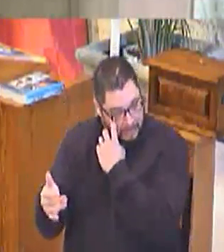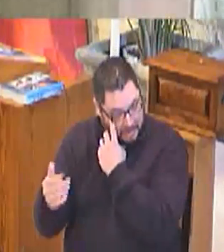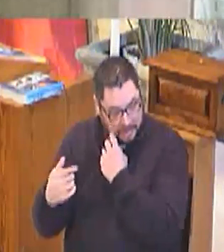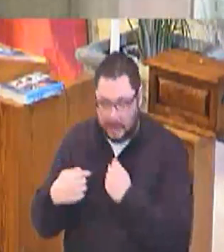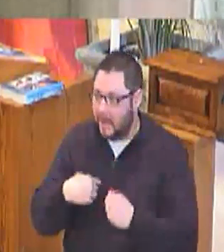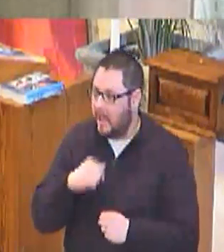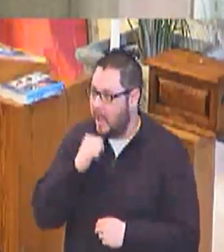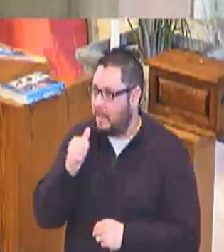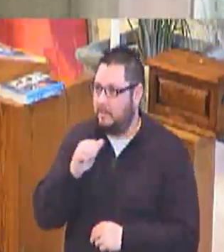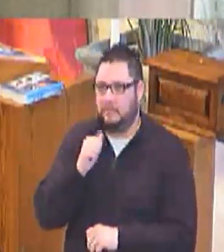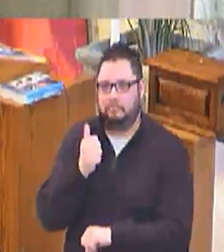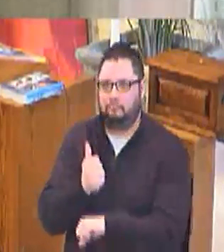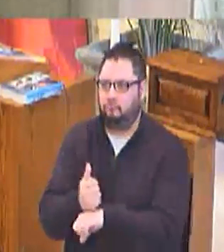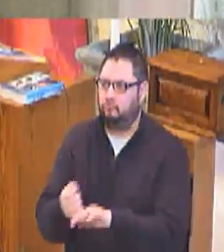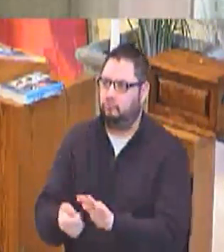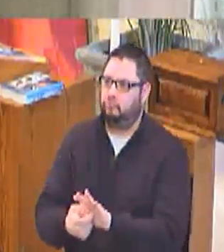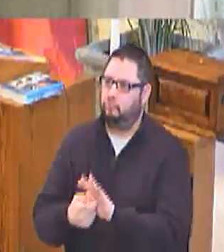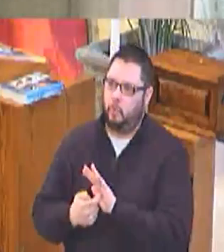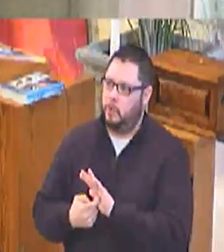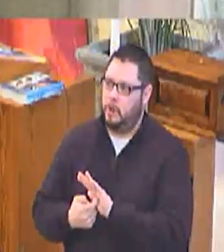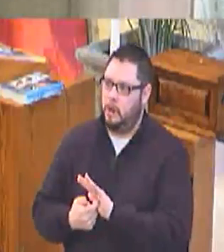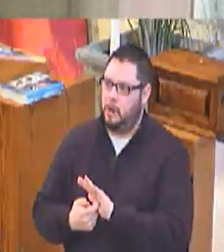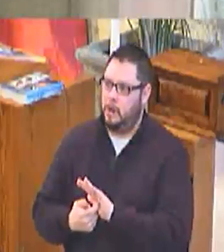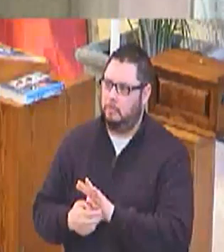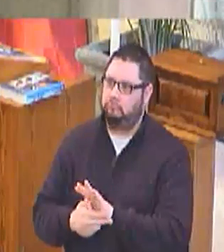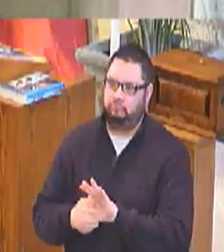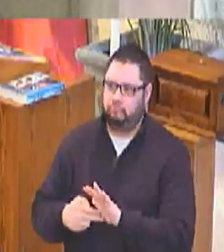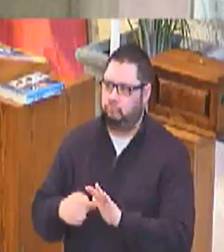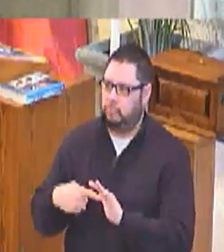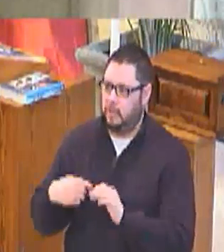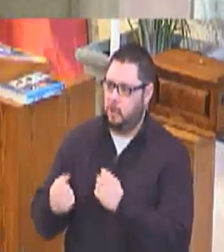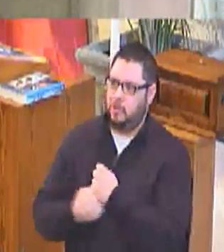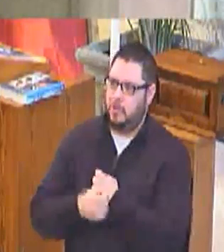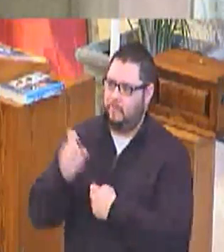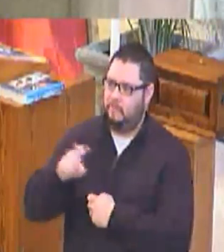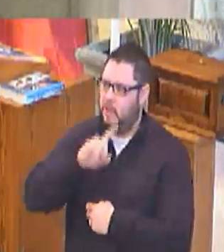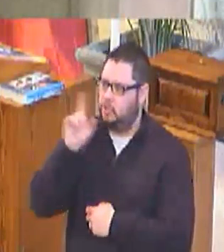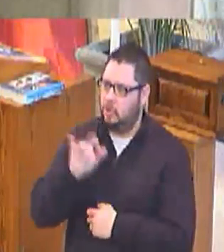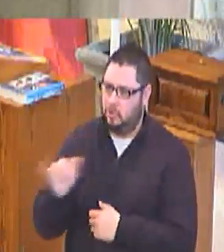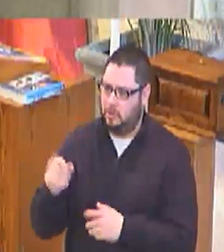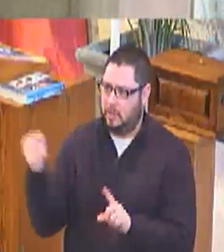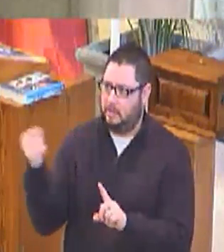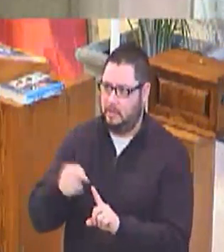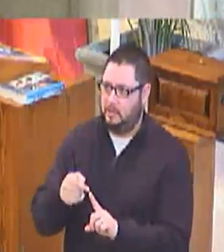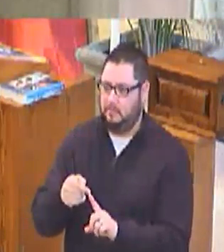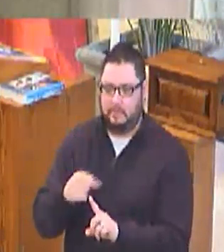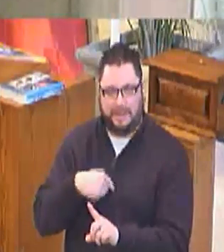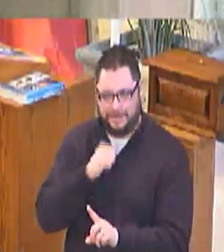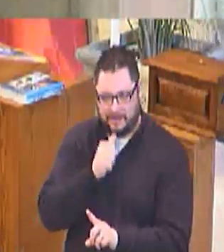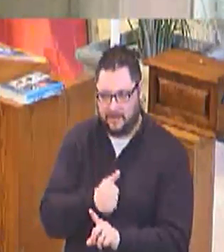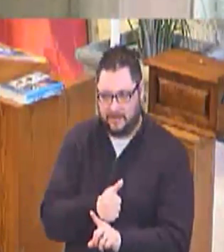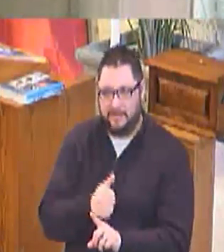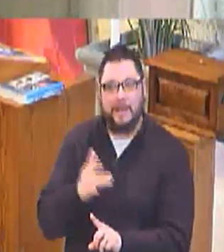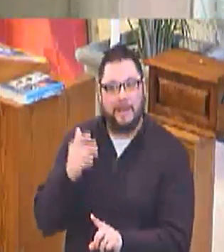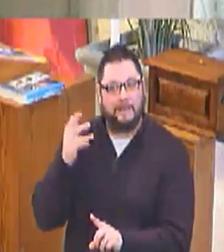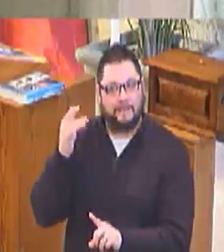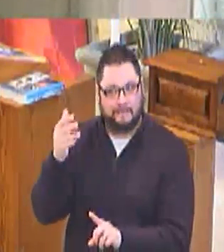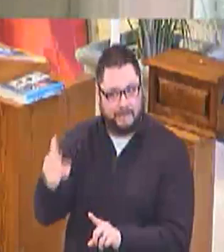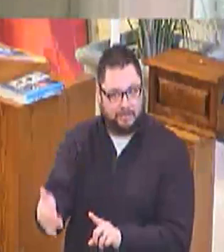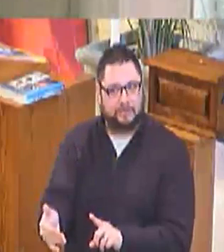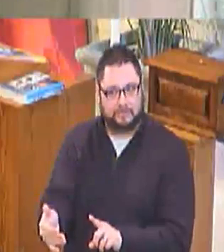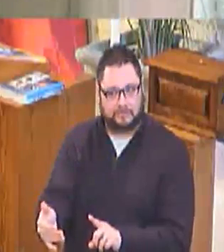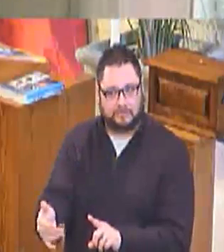put a requirement on what that love had to look like, eventually it came to